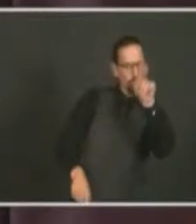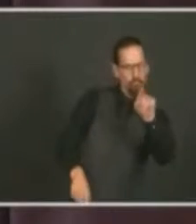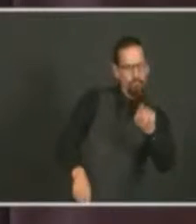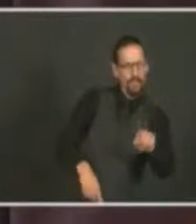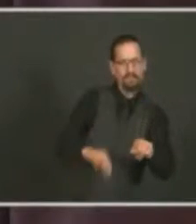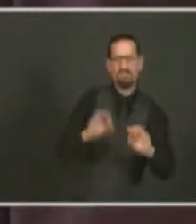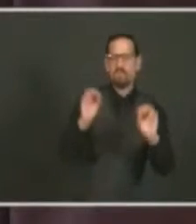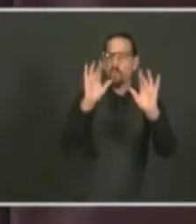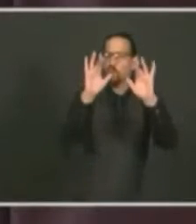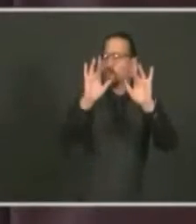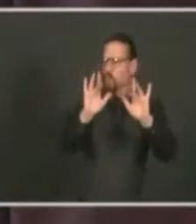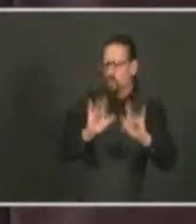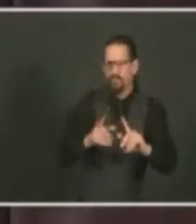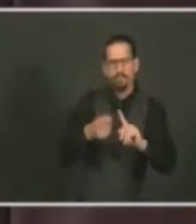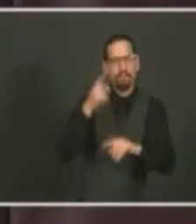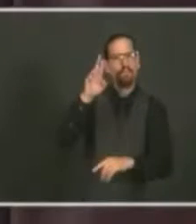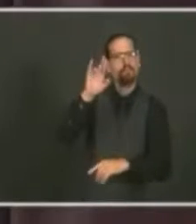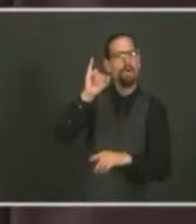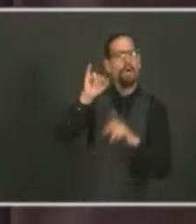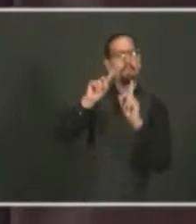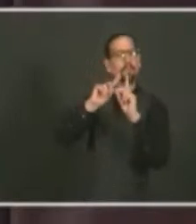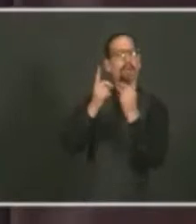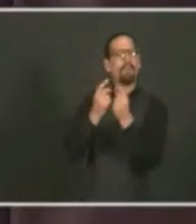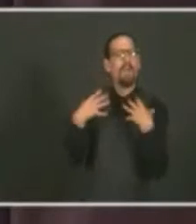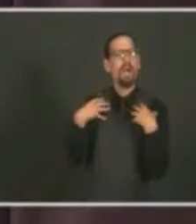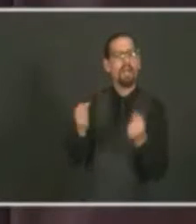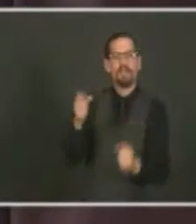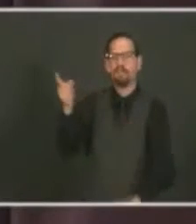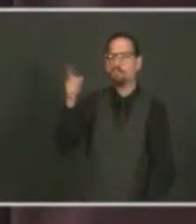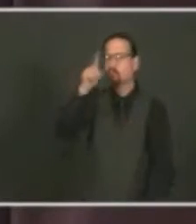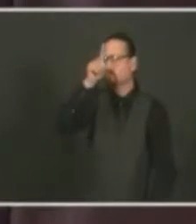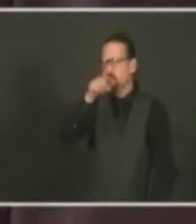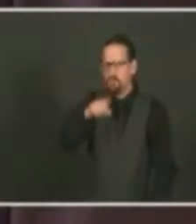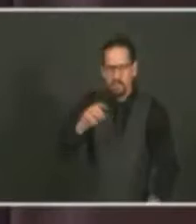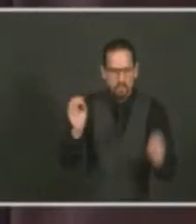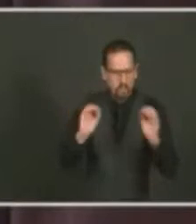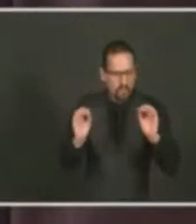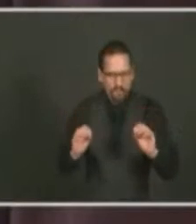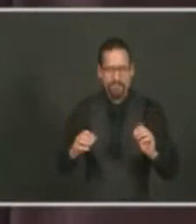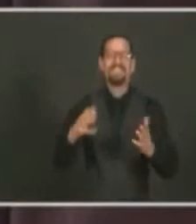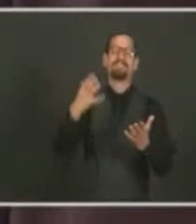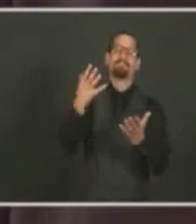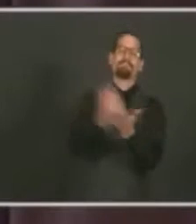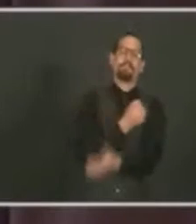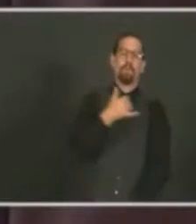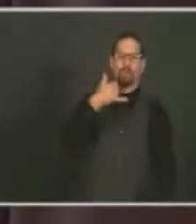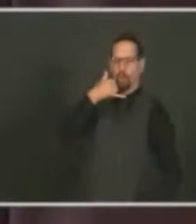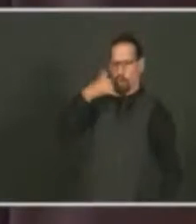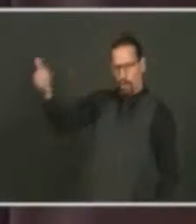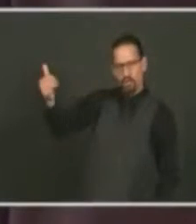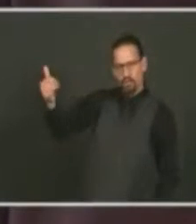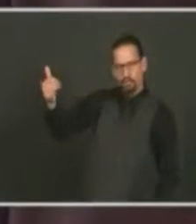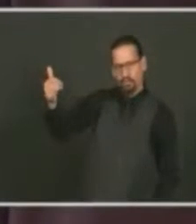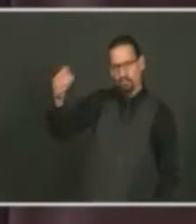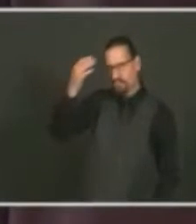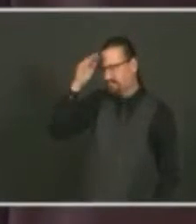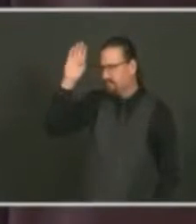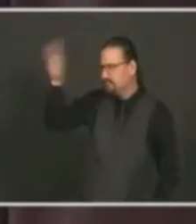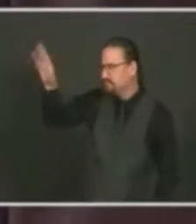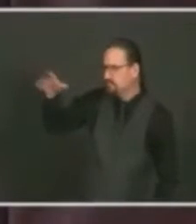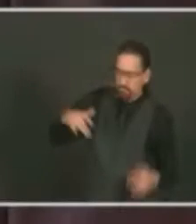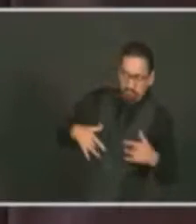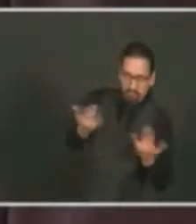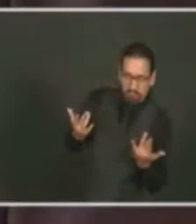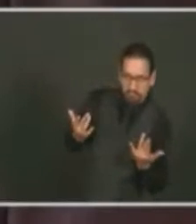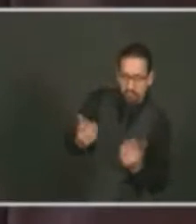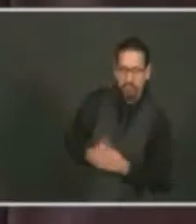line, and it means the hold times can be, longer than we want them to be. In the next couple